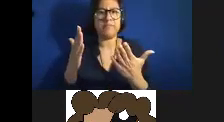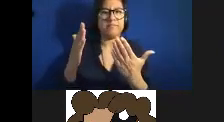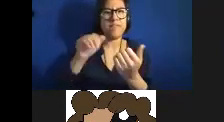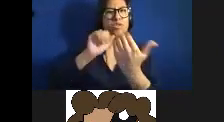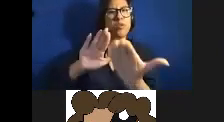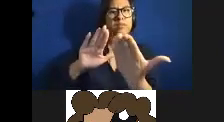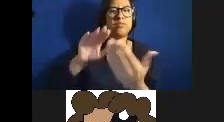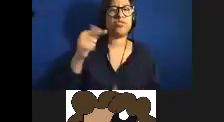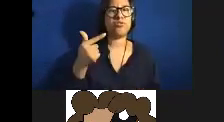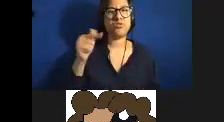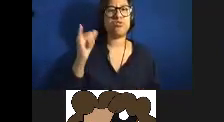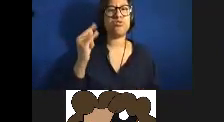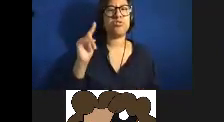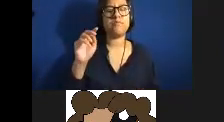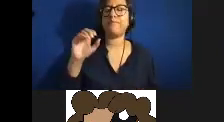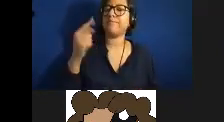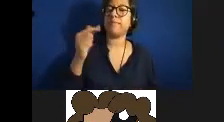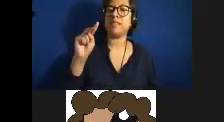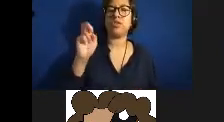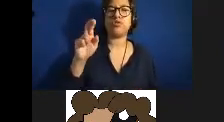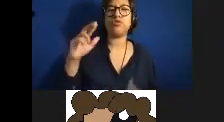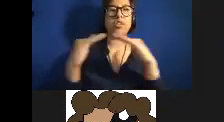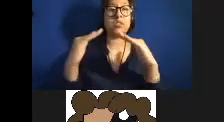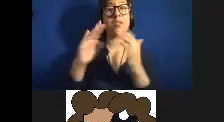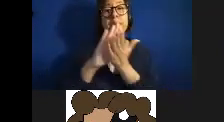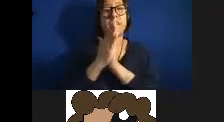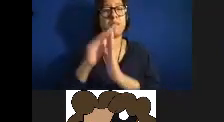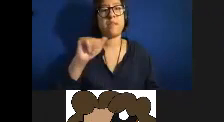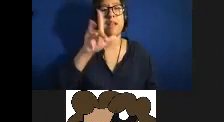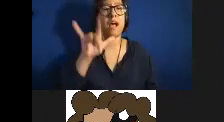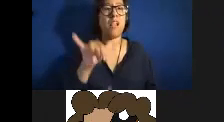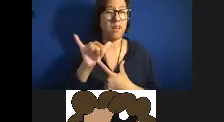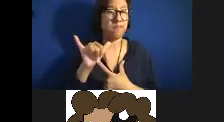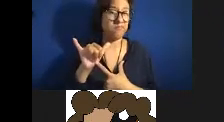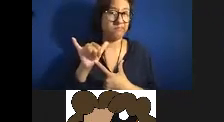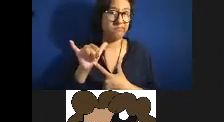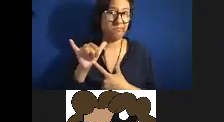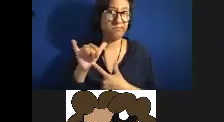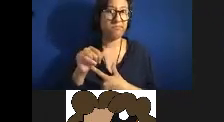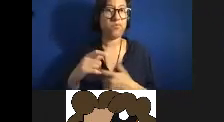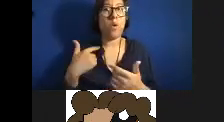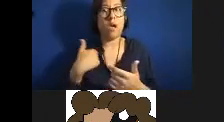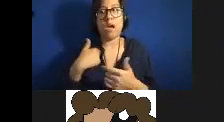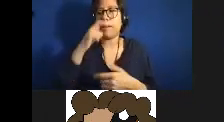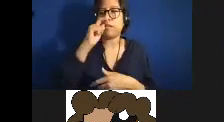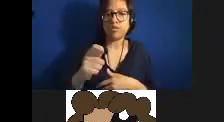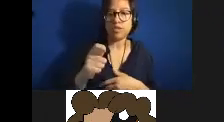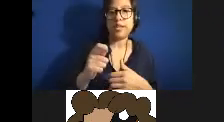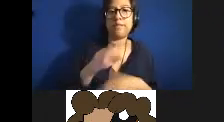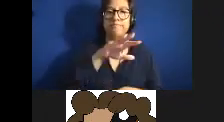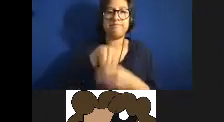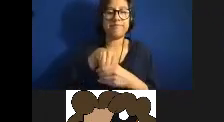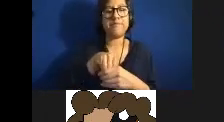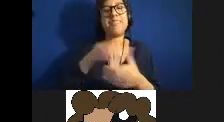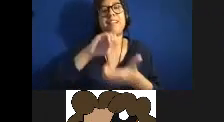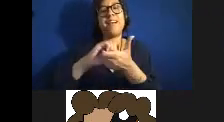ally. You know, so I had already been interested in doing work for and with boys and young men of color,